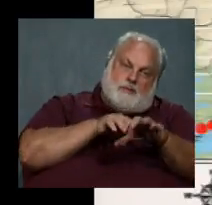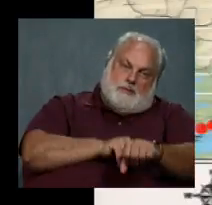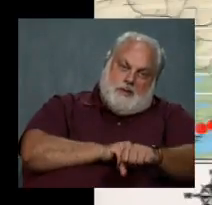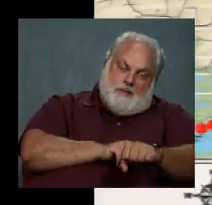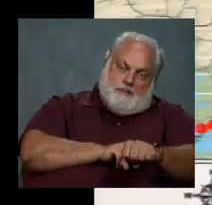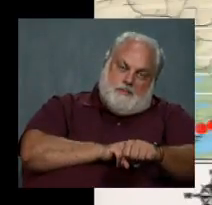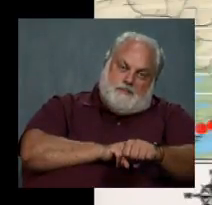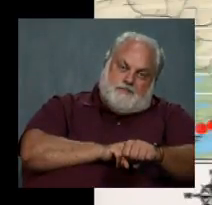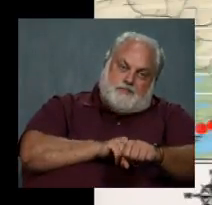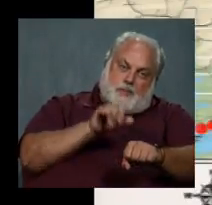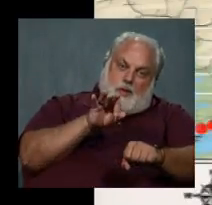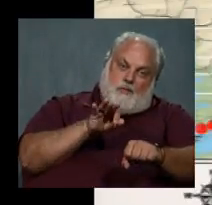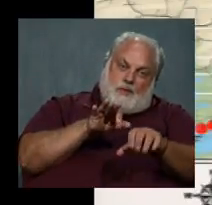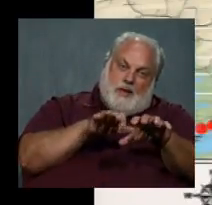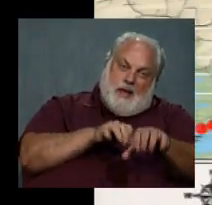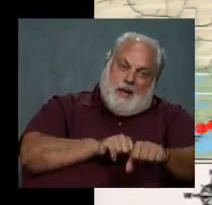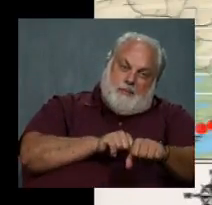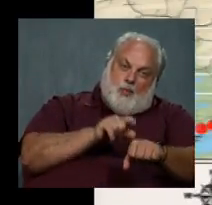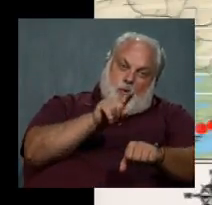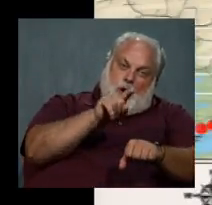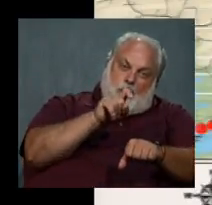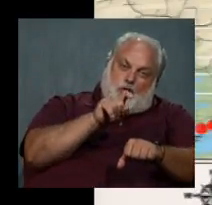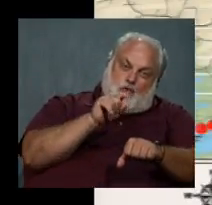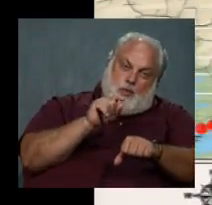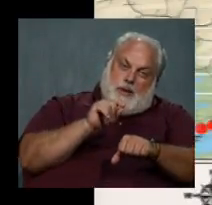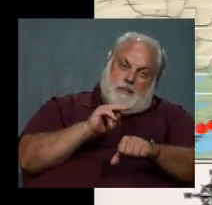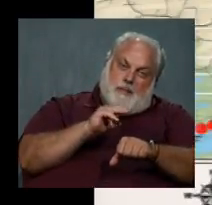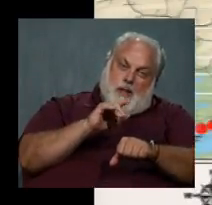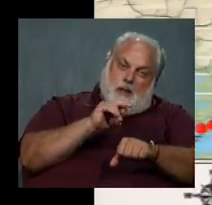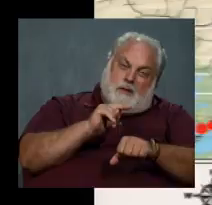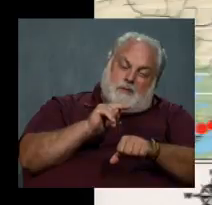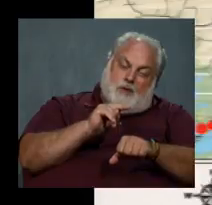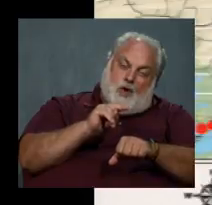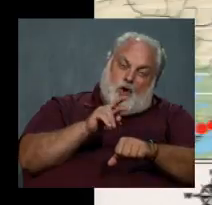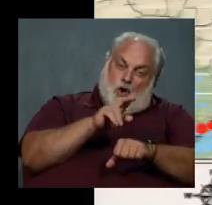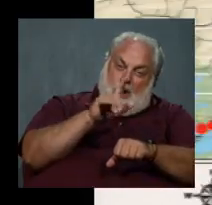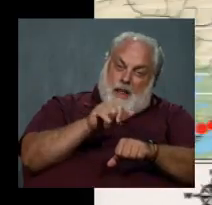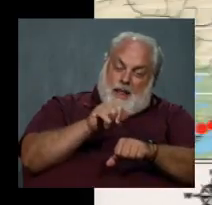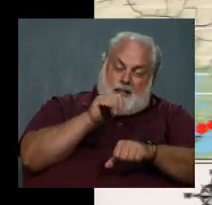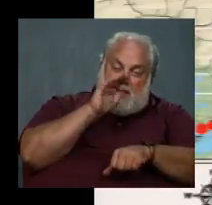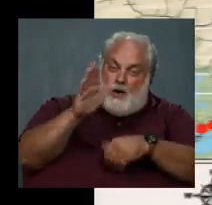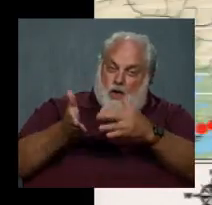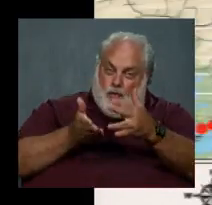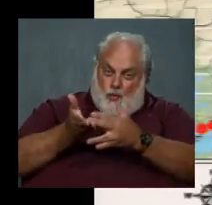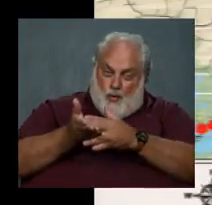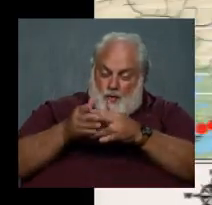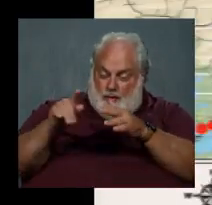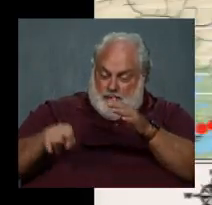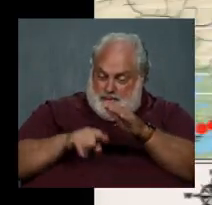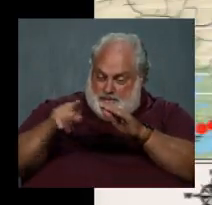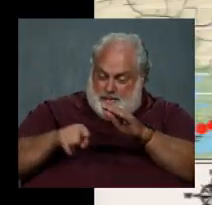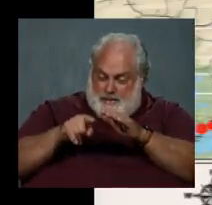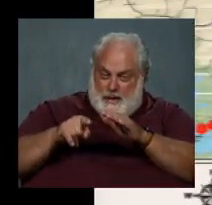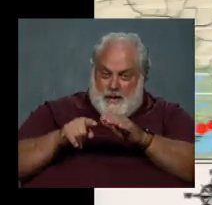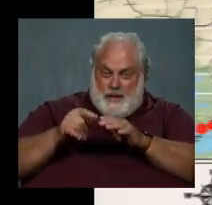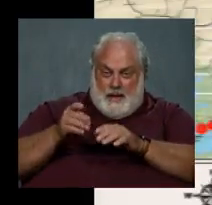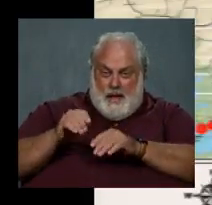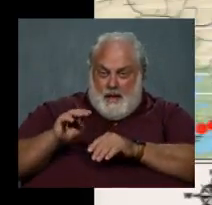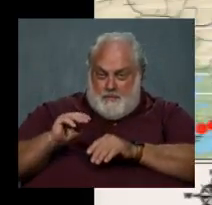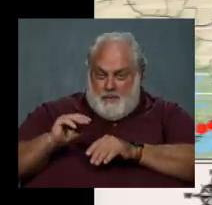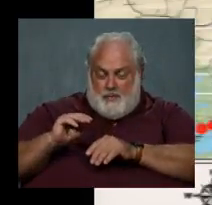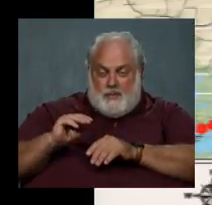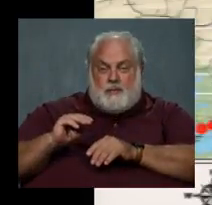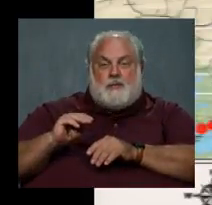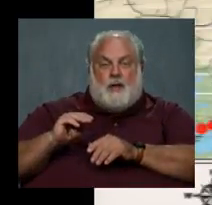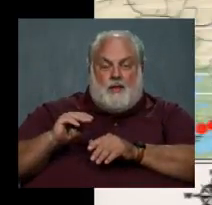out. So if we take out the 120 million gallons early, they can't run it through the hydroelectric dam, so they want us to